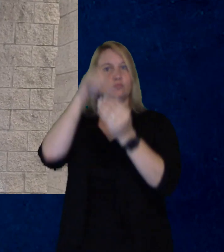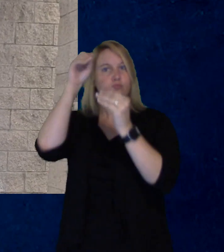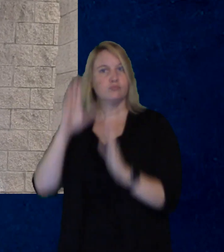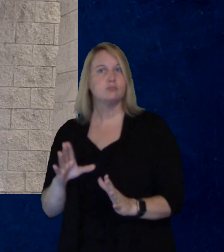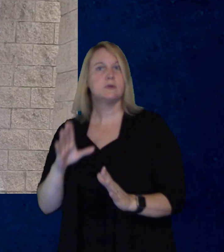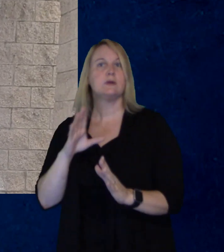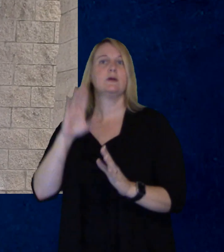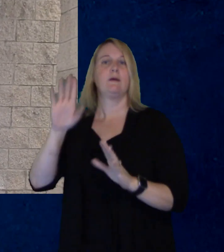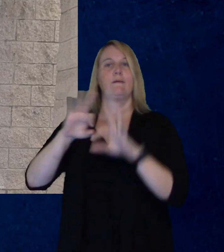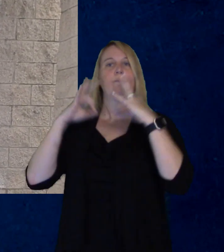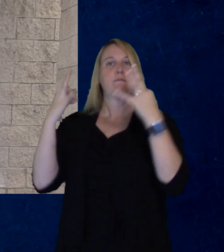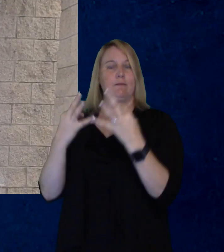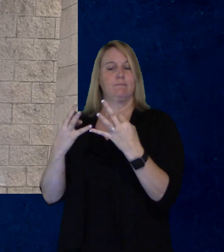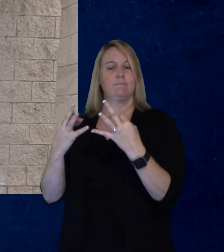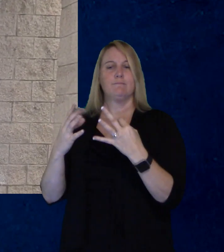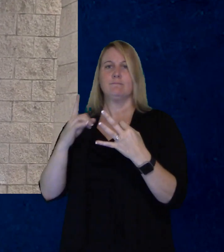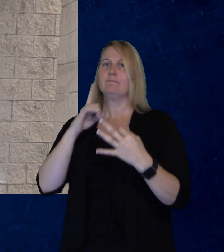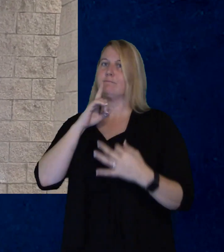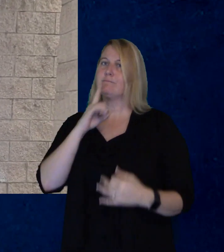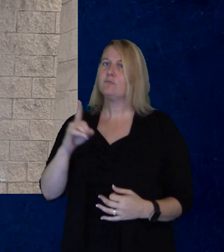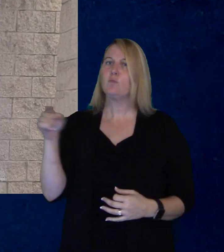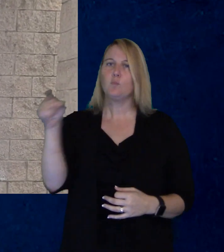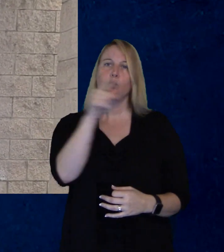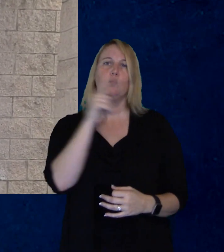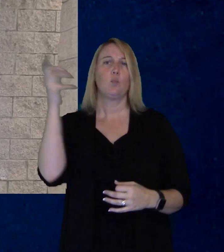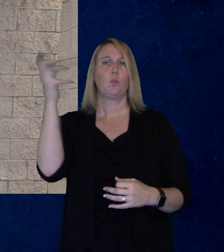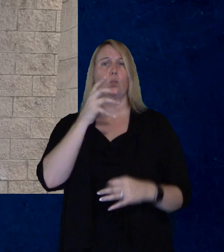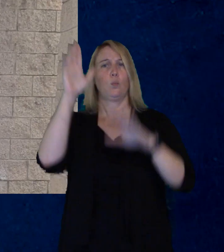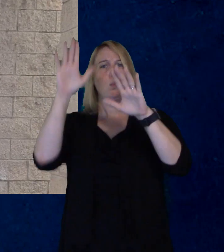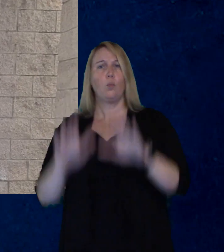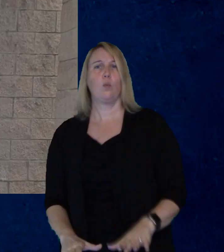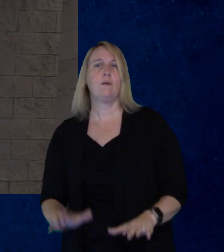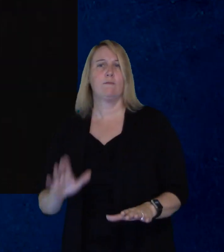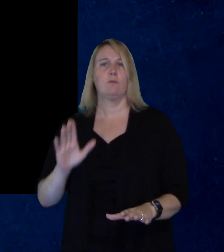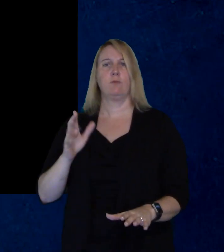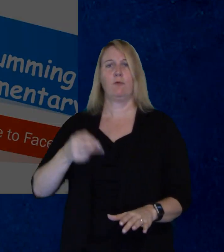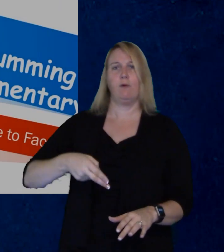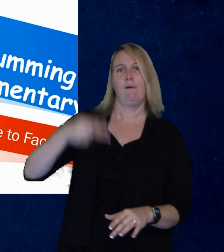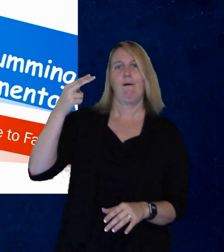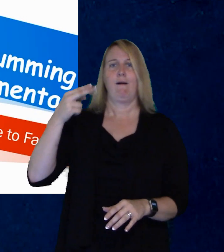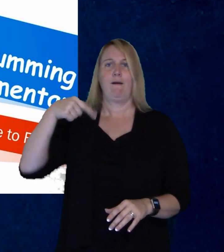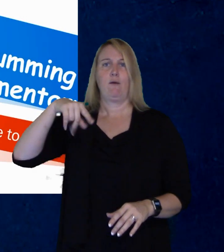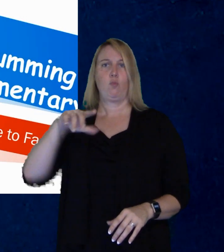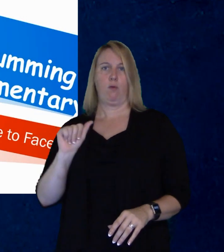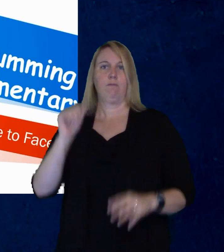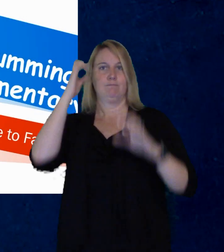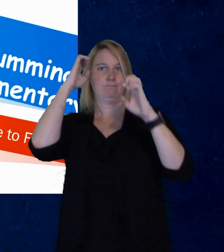that you have an awesome experience and a high quality education.